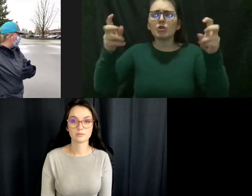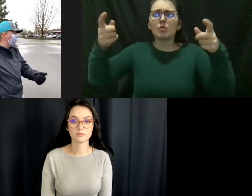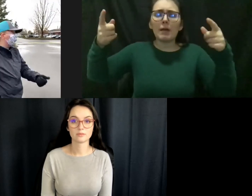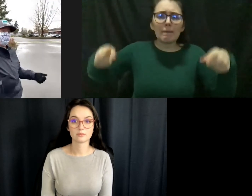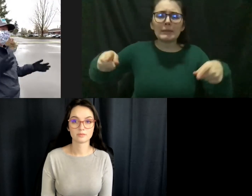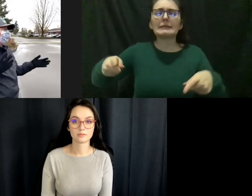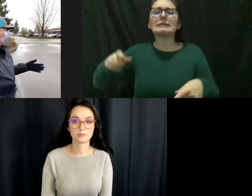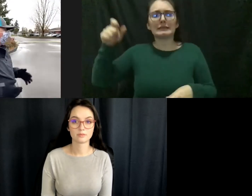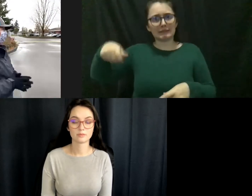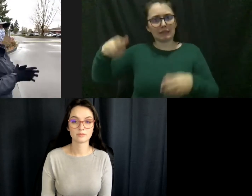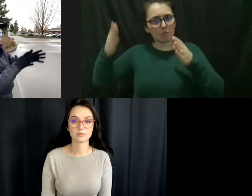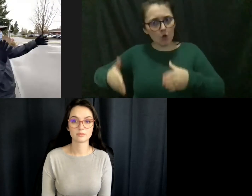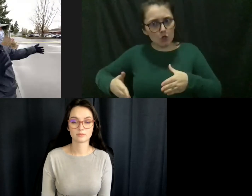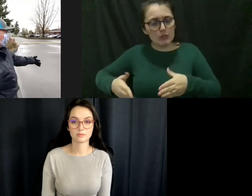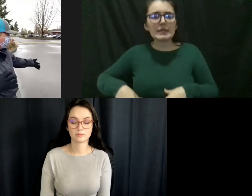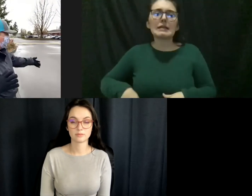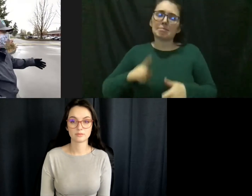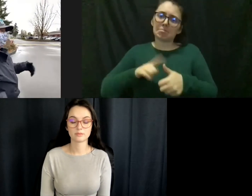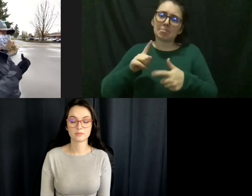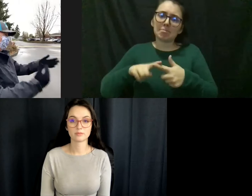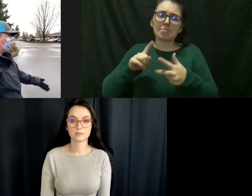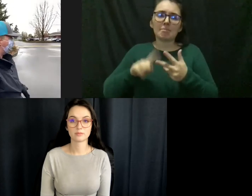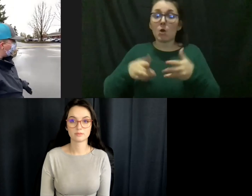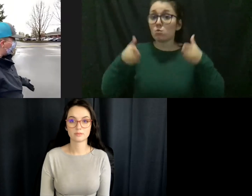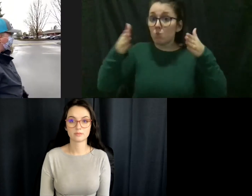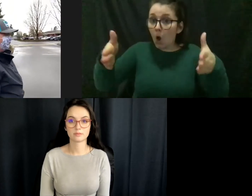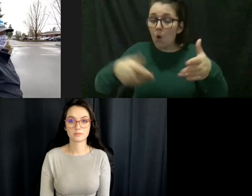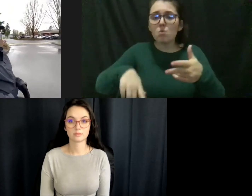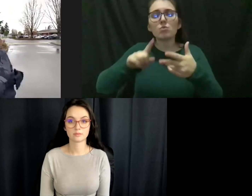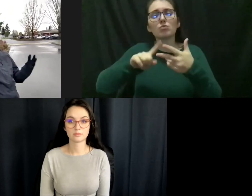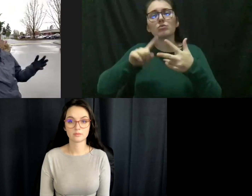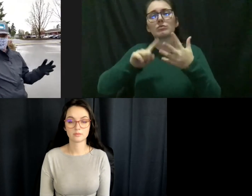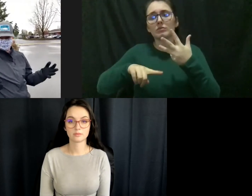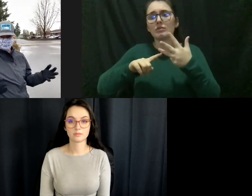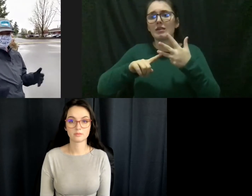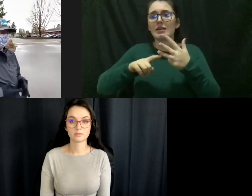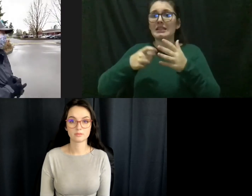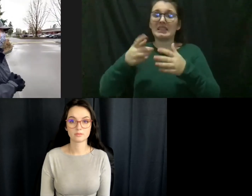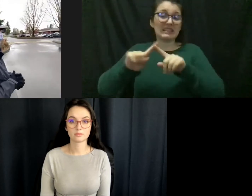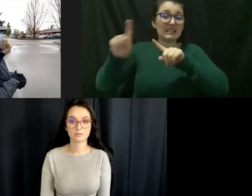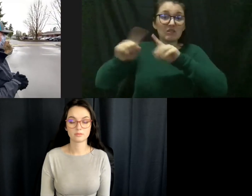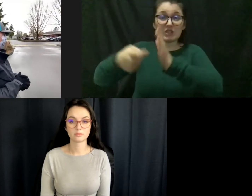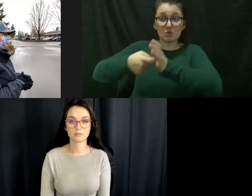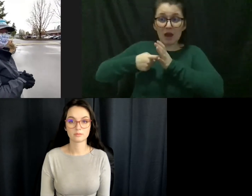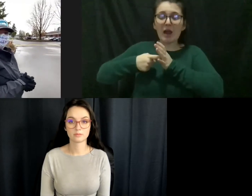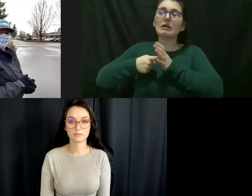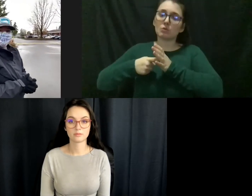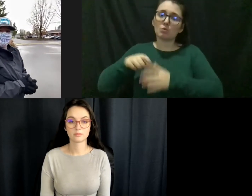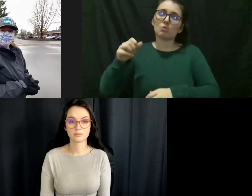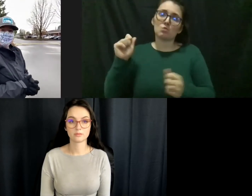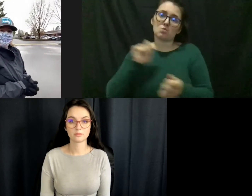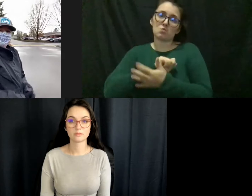days a week. So the process, wastewater is always being created. Doesn't matter what time of the day it